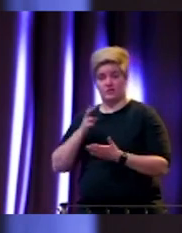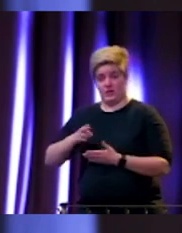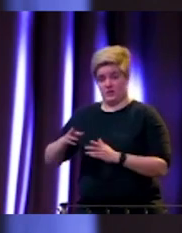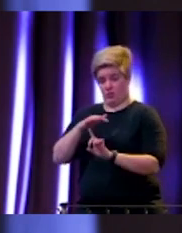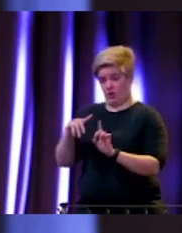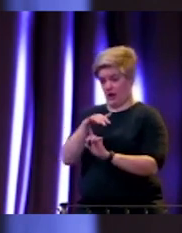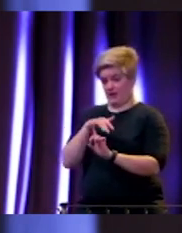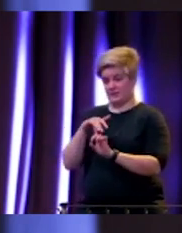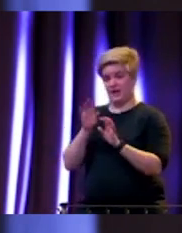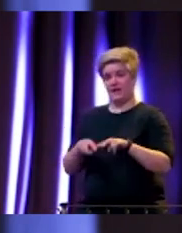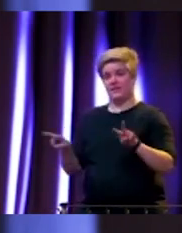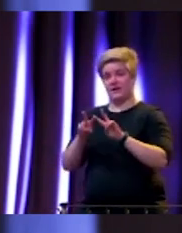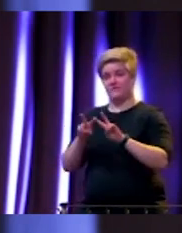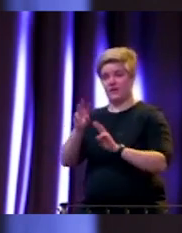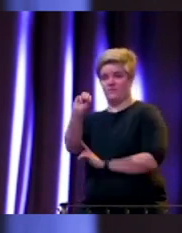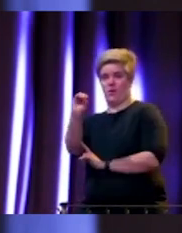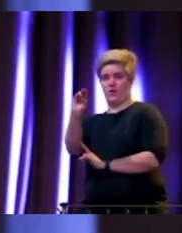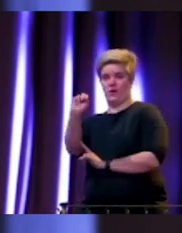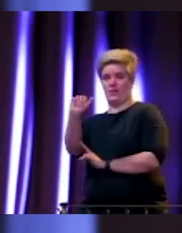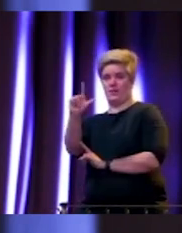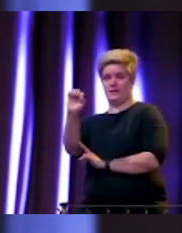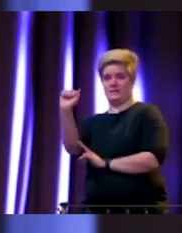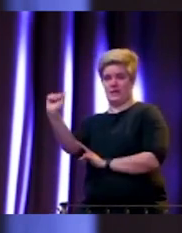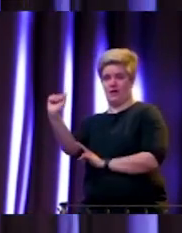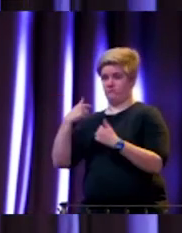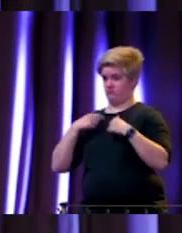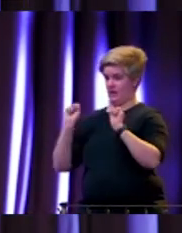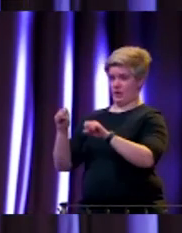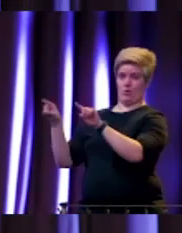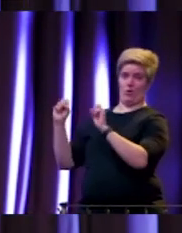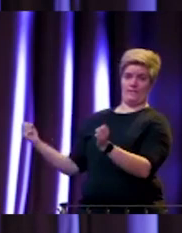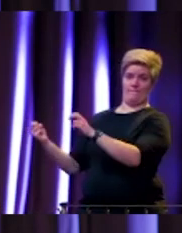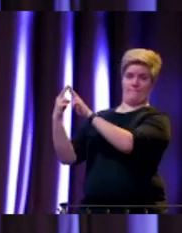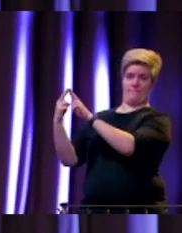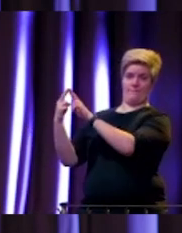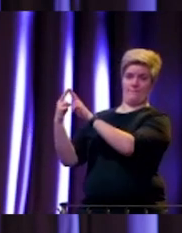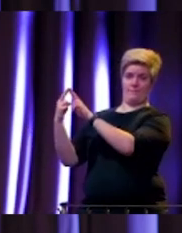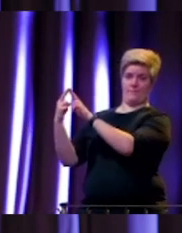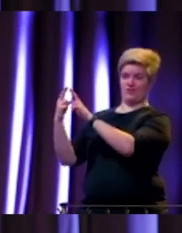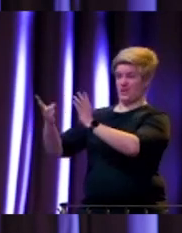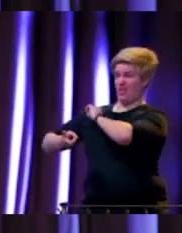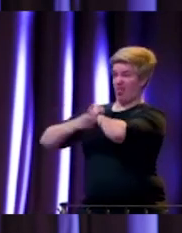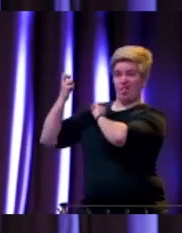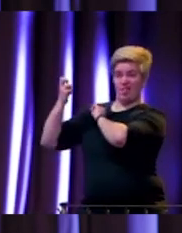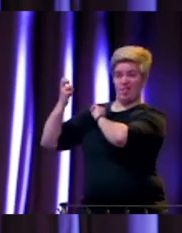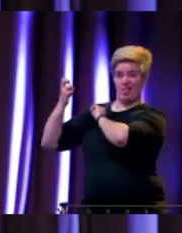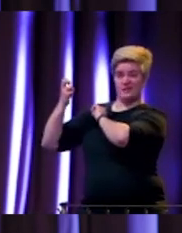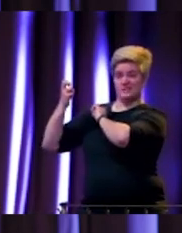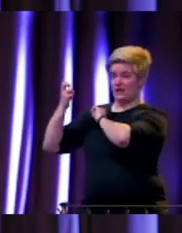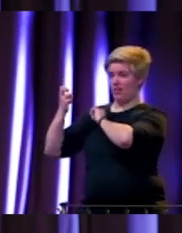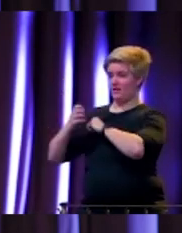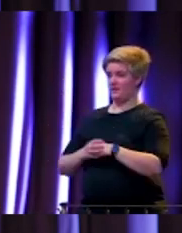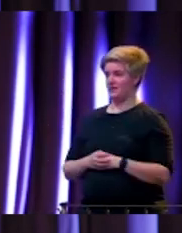value of the Mona Lisa. I could go to Paris, pull off the greatest heist in the world, steal the Mona Lisa, put that in